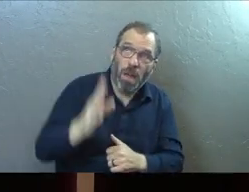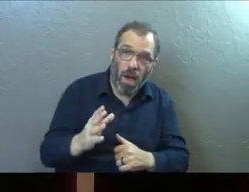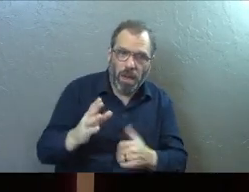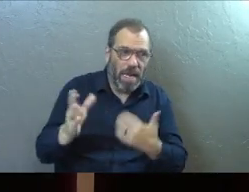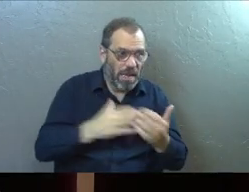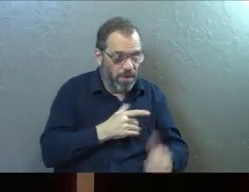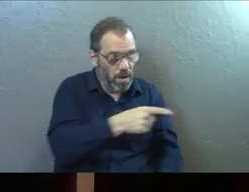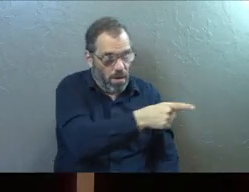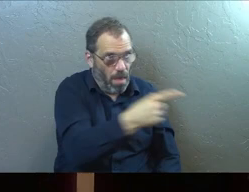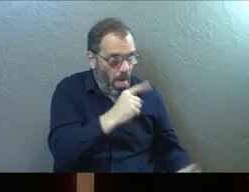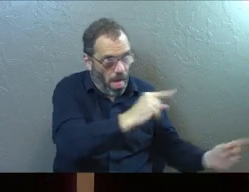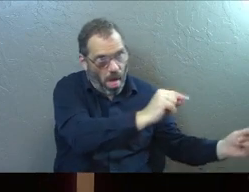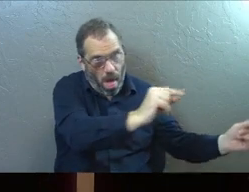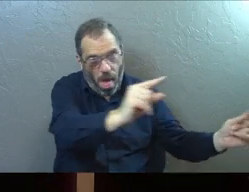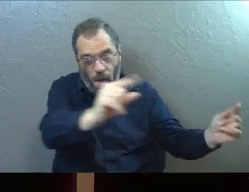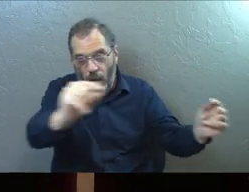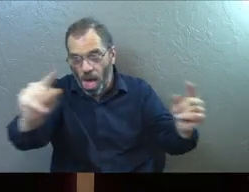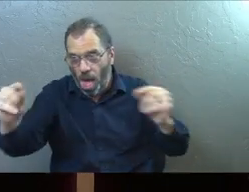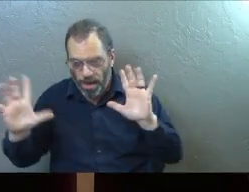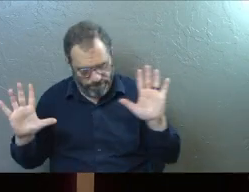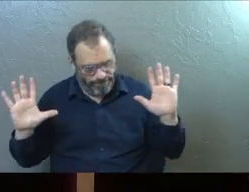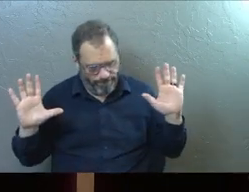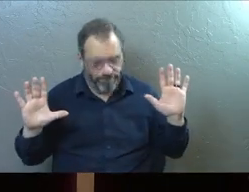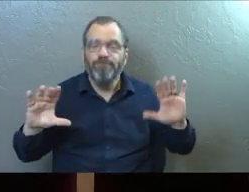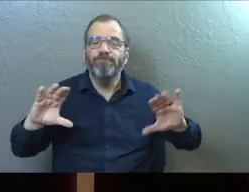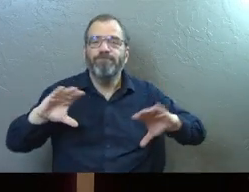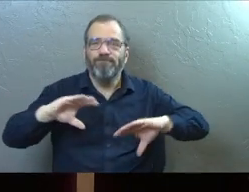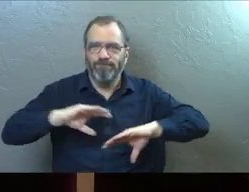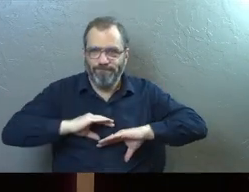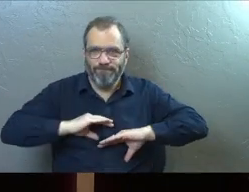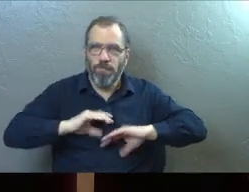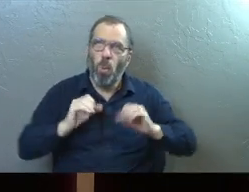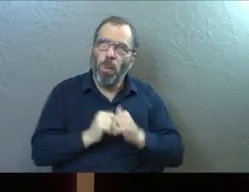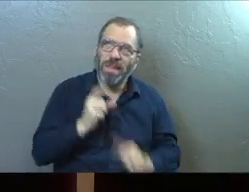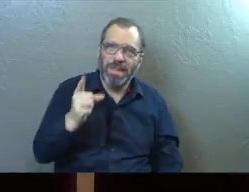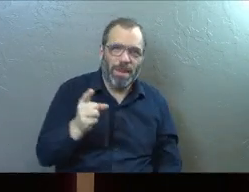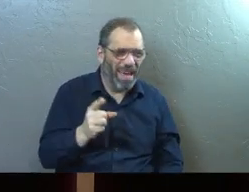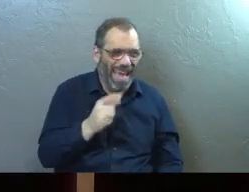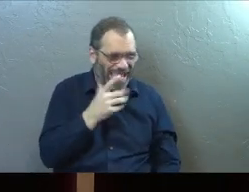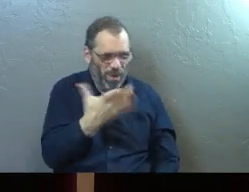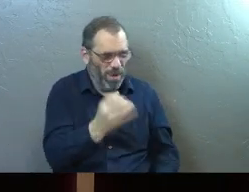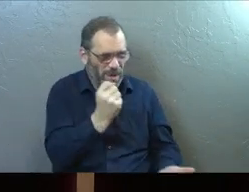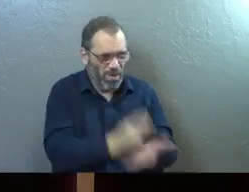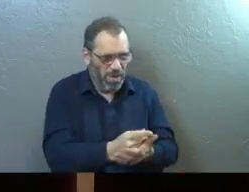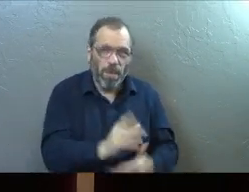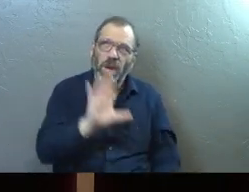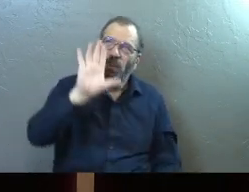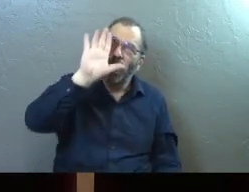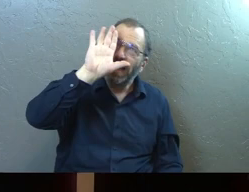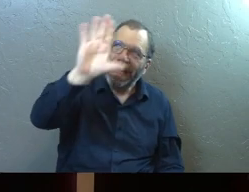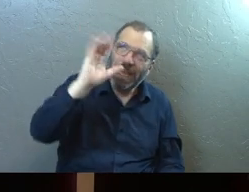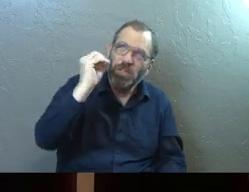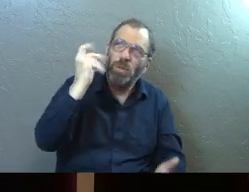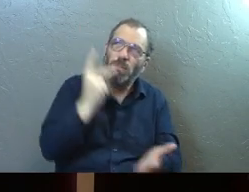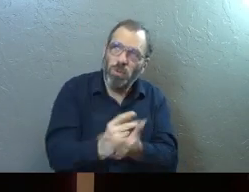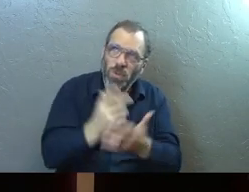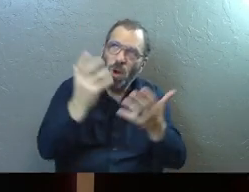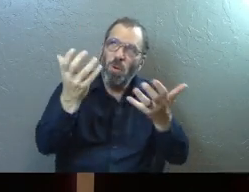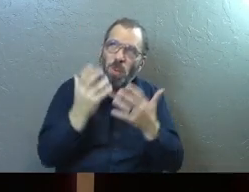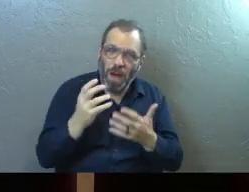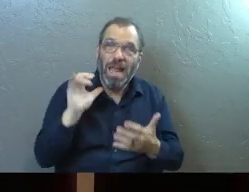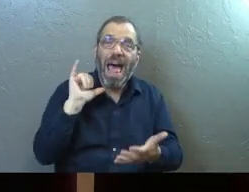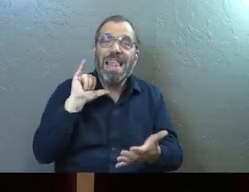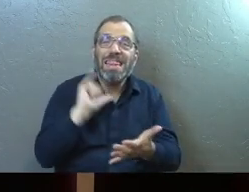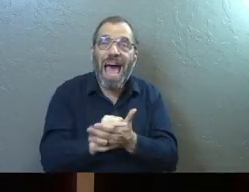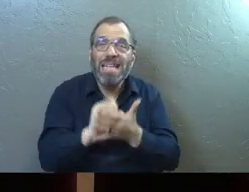and even though everybody's saying all this stuff, I'm okay. Amen. And I'm not living for their approval, but I'm living for God's approval. That's